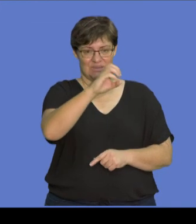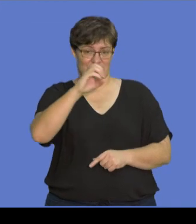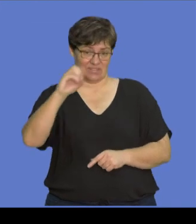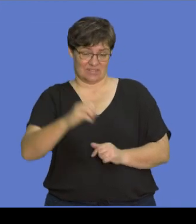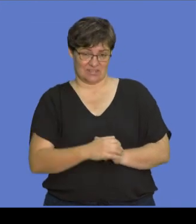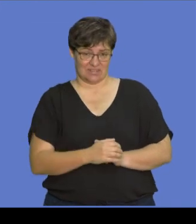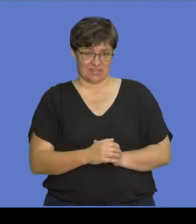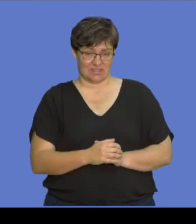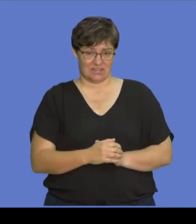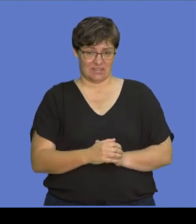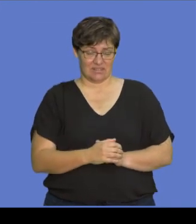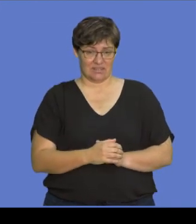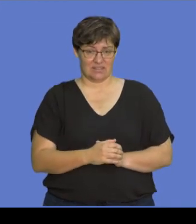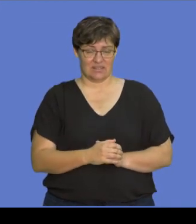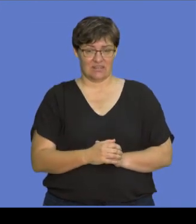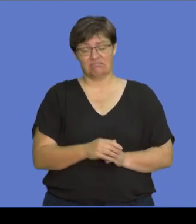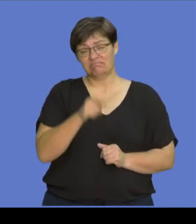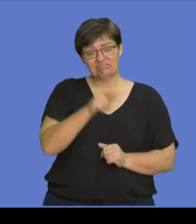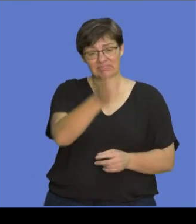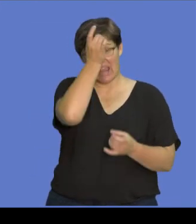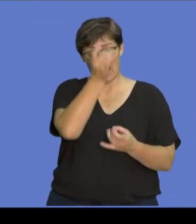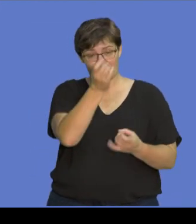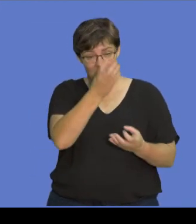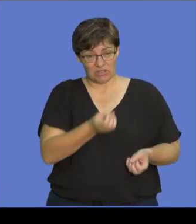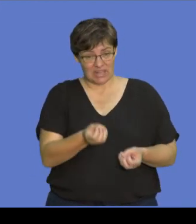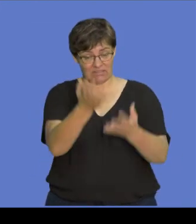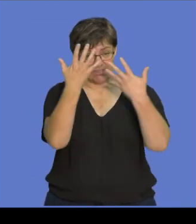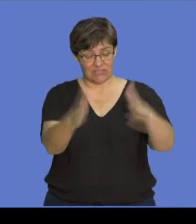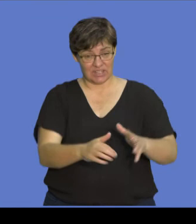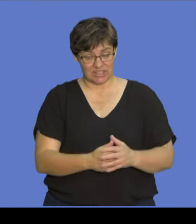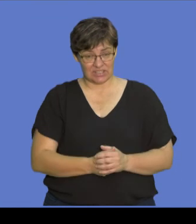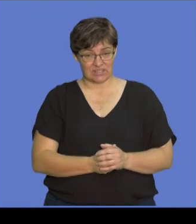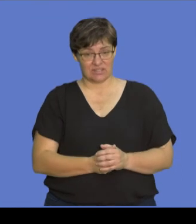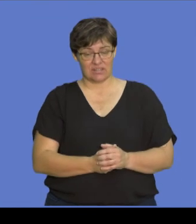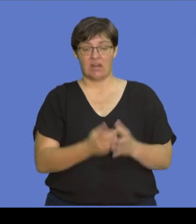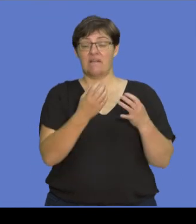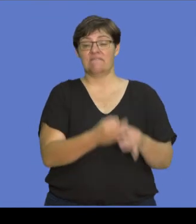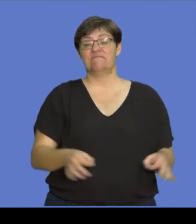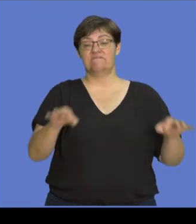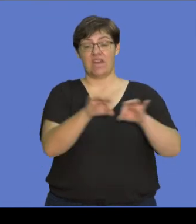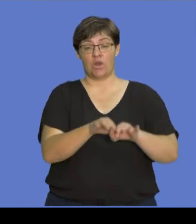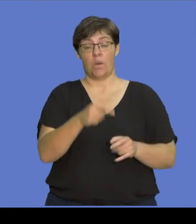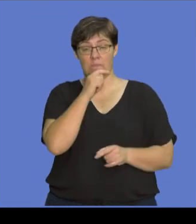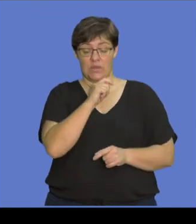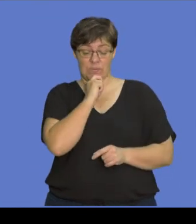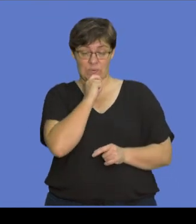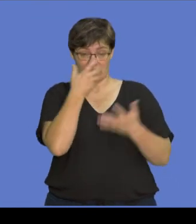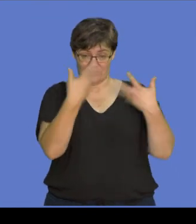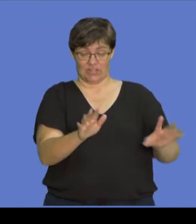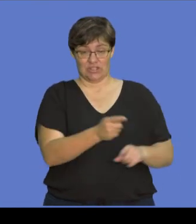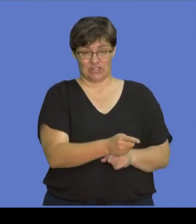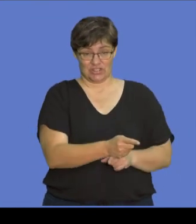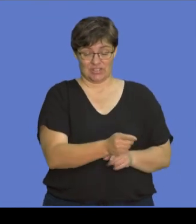930,000 rand. So clearly, guys, if that information is given to you, namely the value of materials that